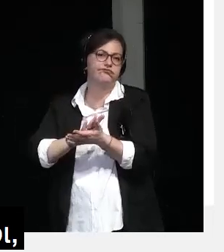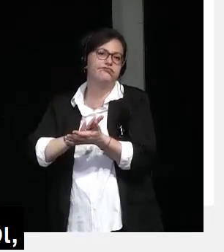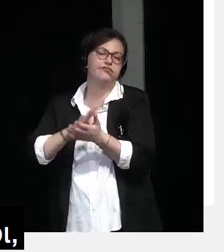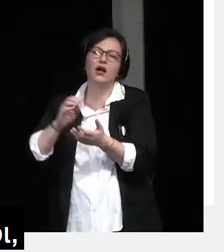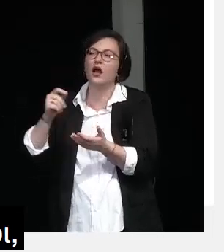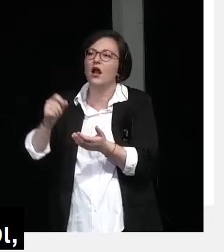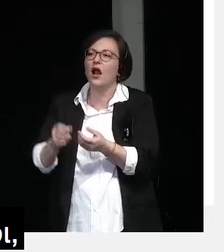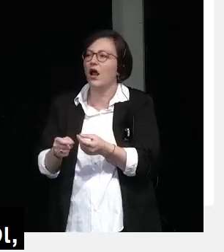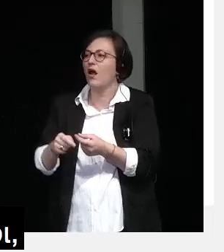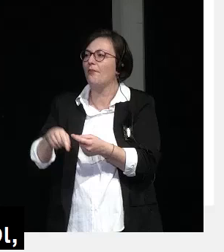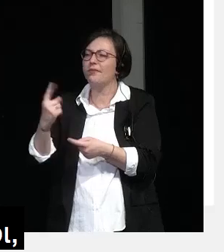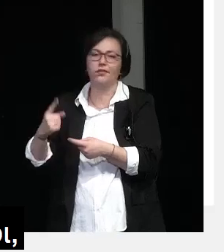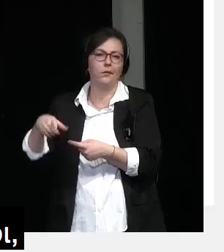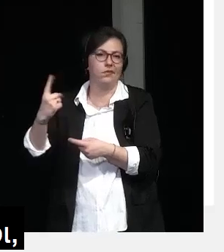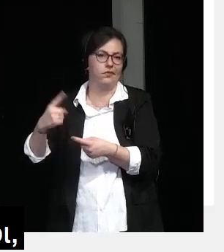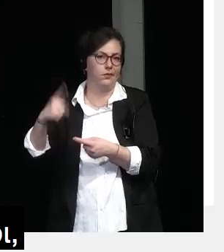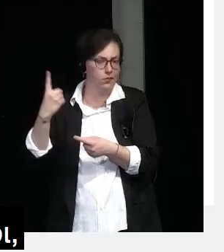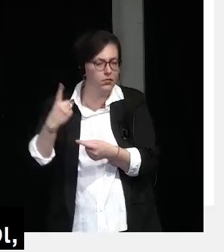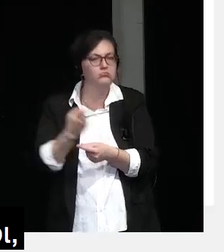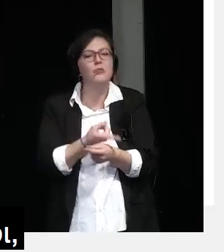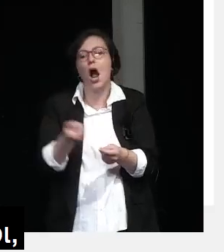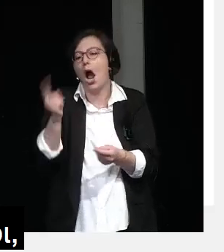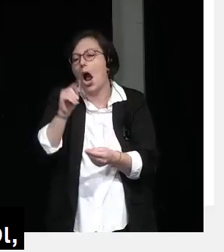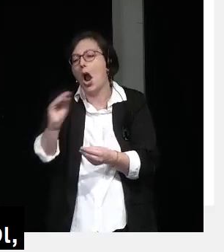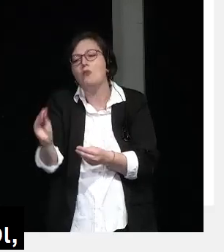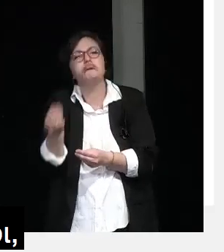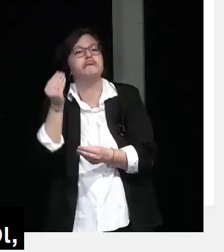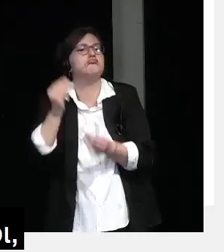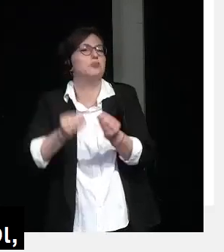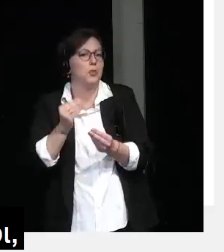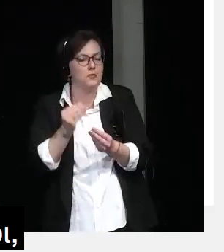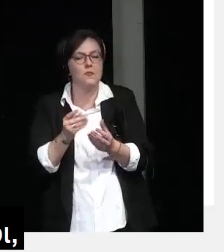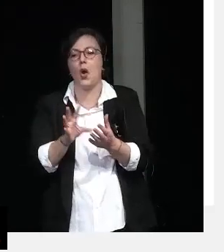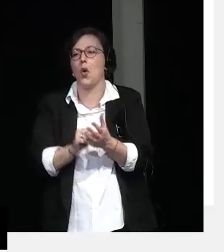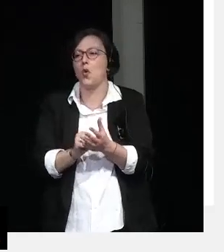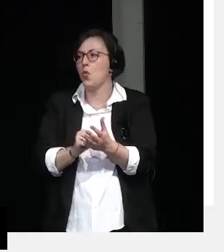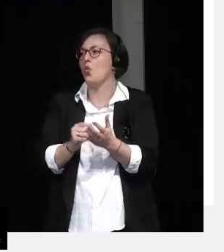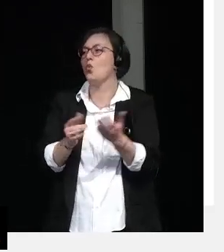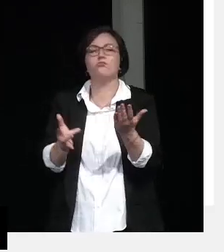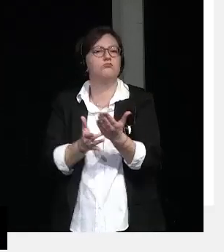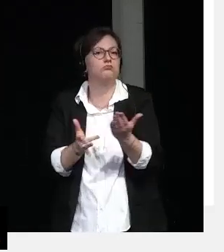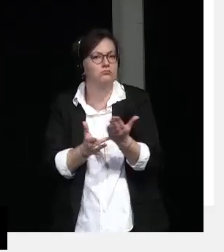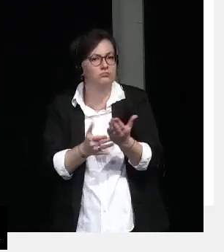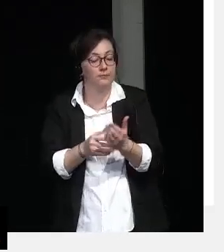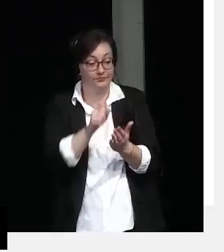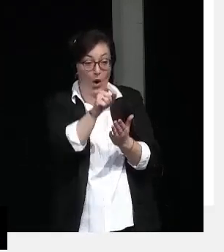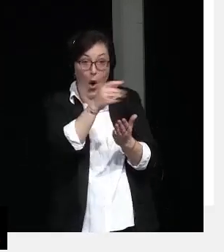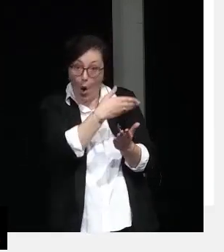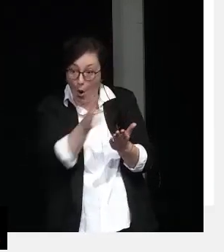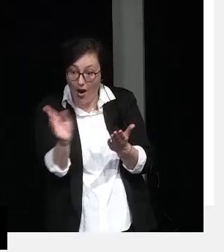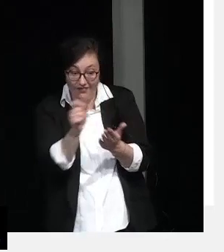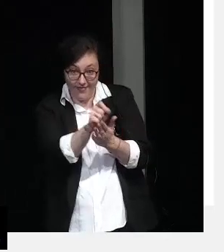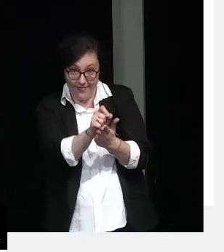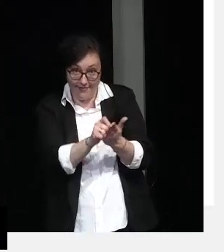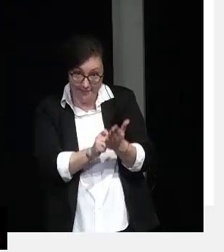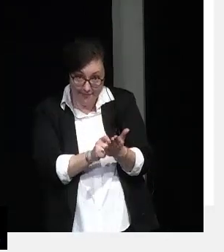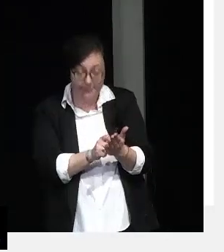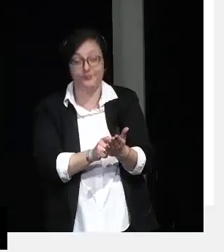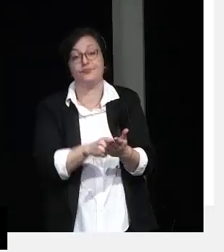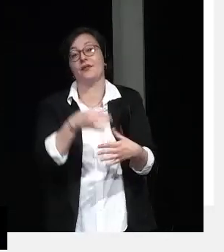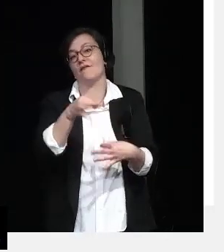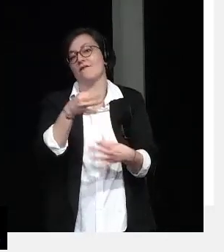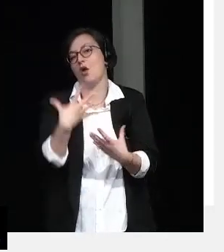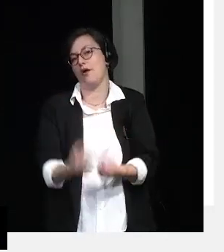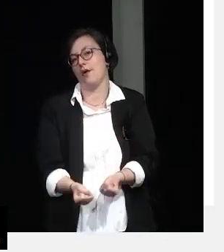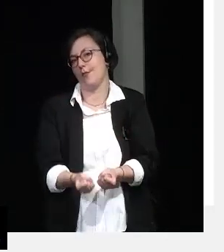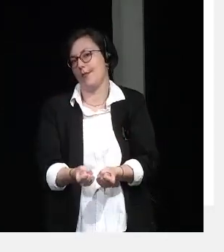digital, what are you doing? I mean, I noticed like this, we're not closed caption. There's always things that we can be doing